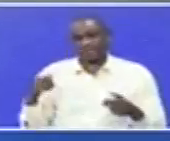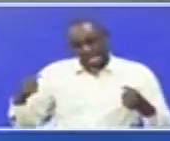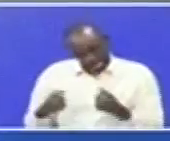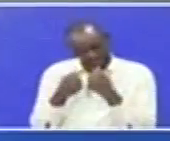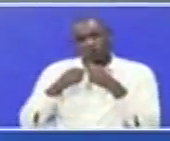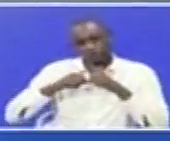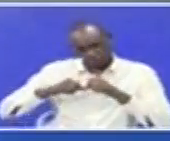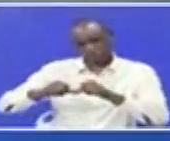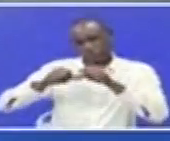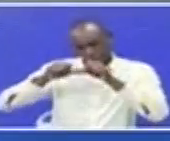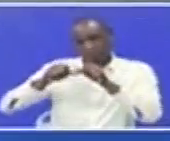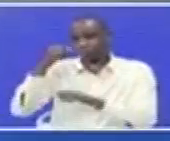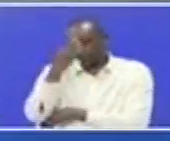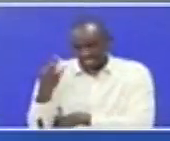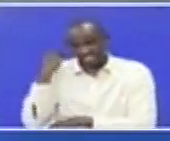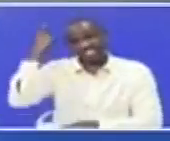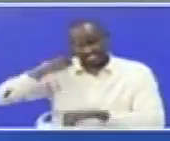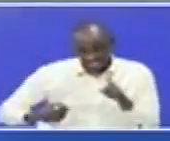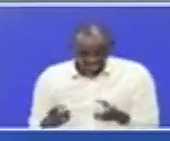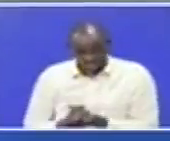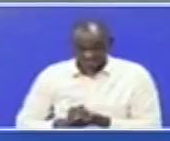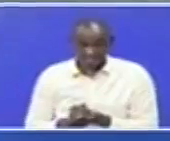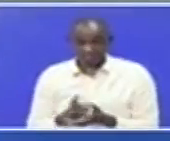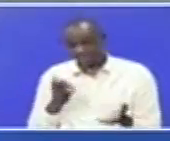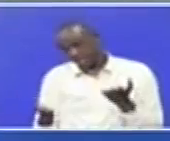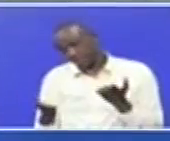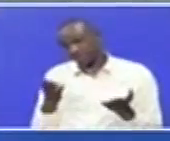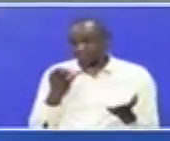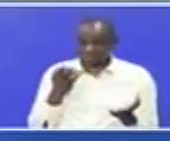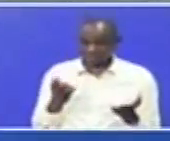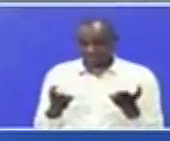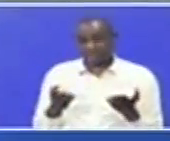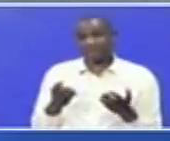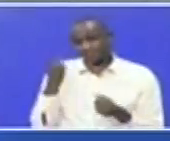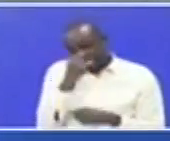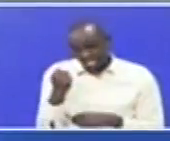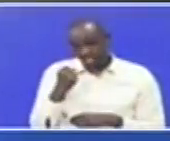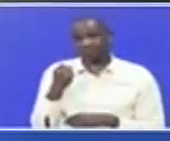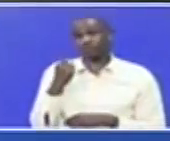until March next year. And by early May